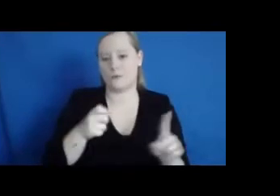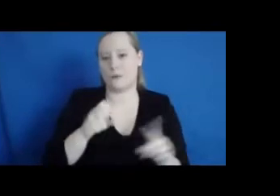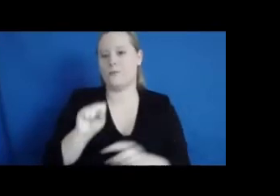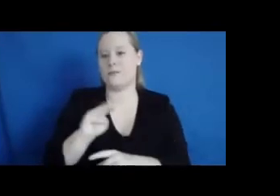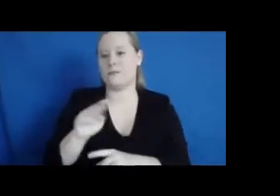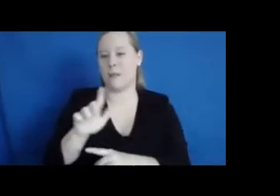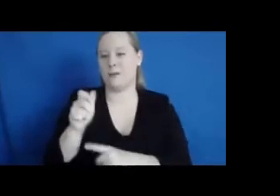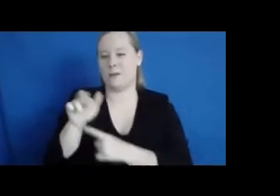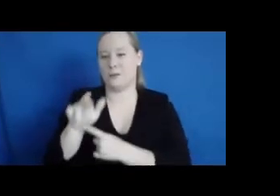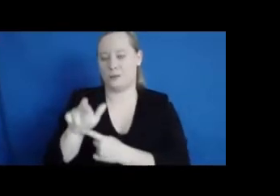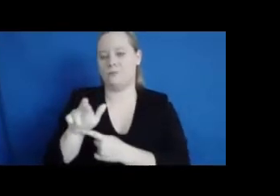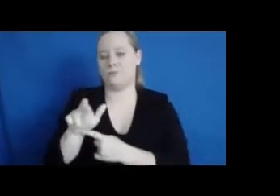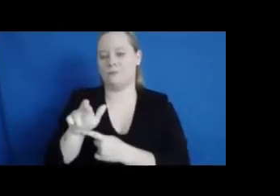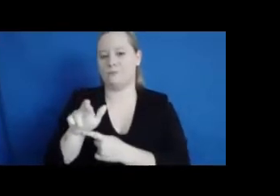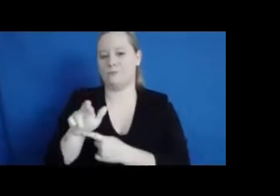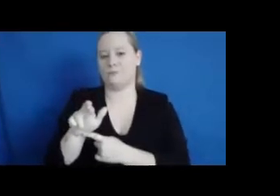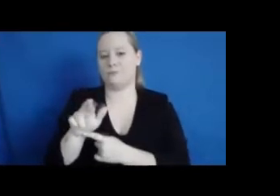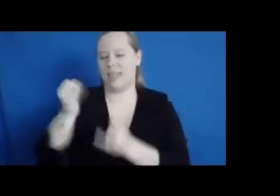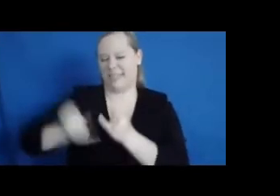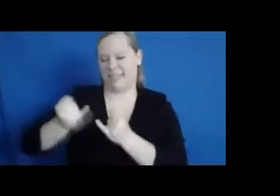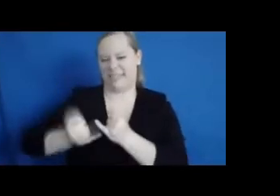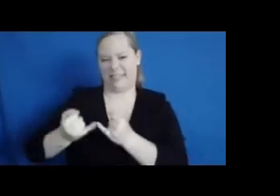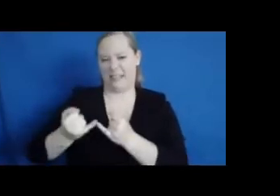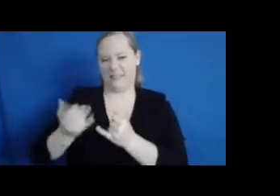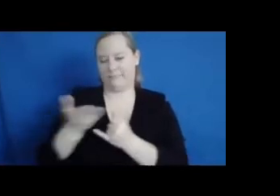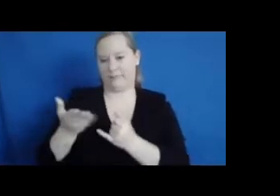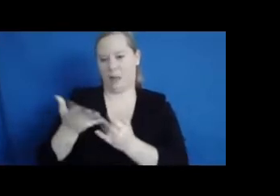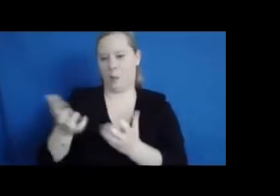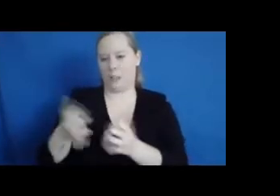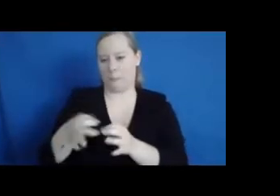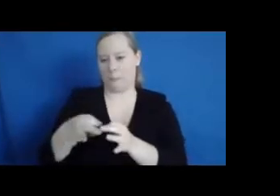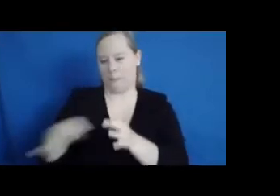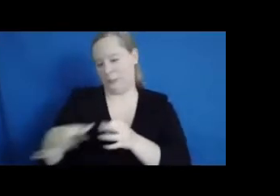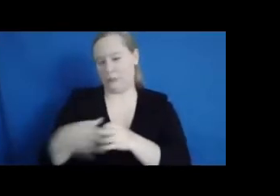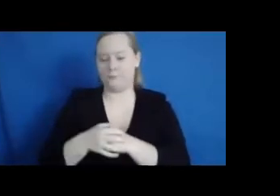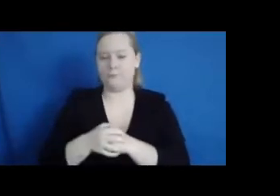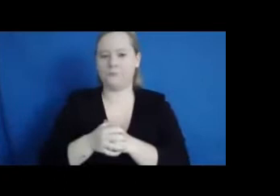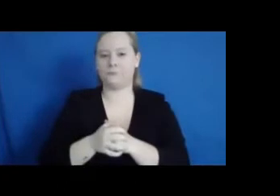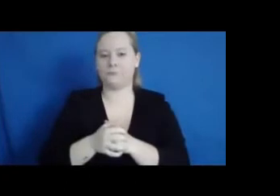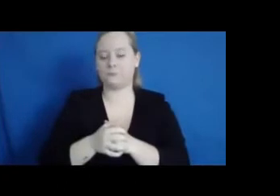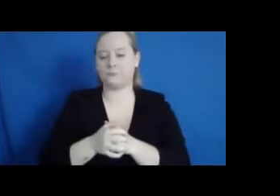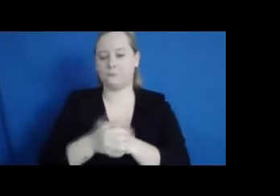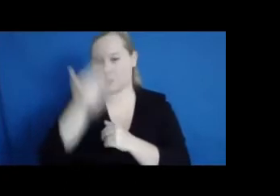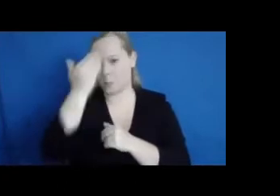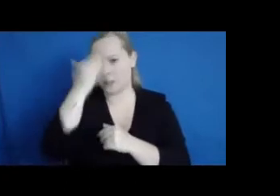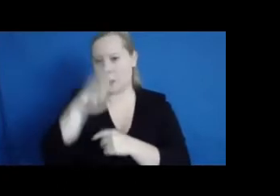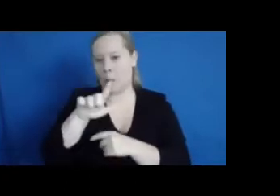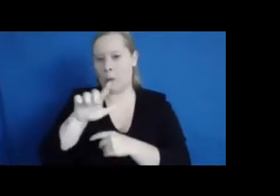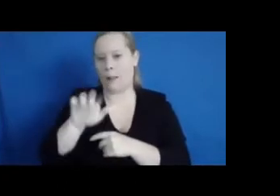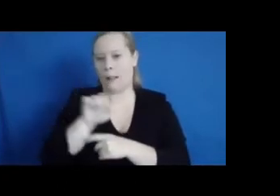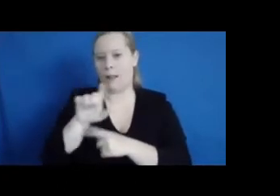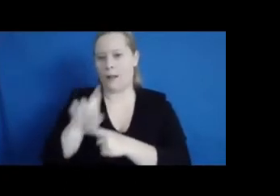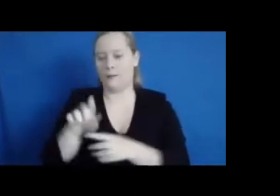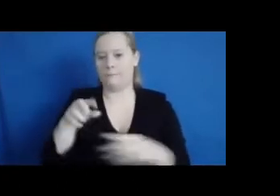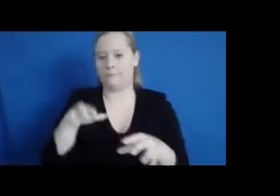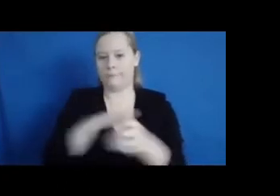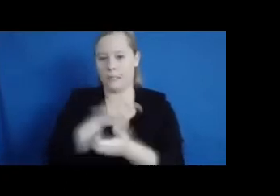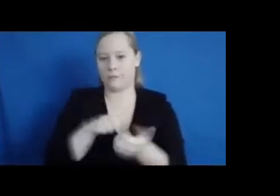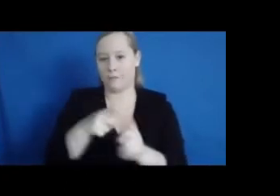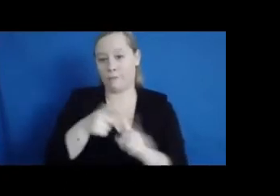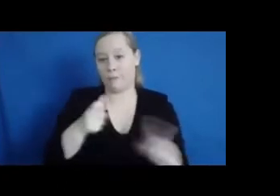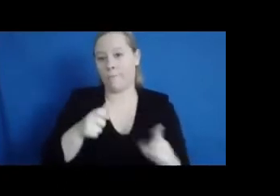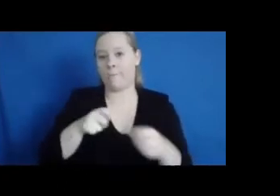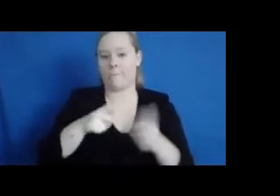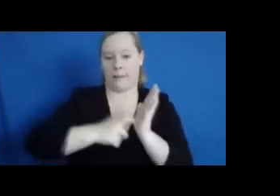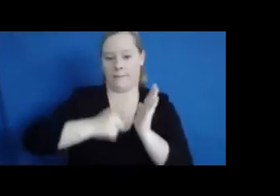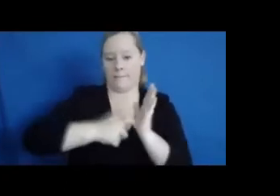And last point I'd like to make is we do know that lead contamination from the Bonita Peak mining district is continuing to